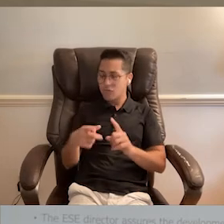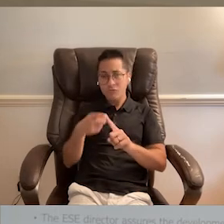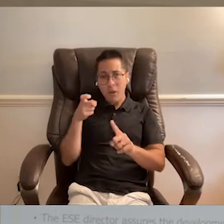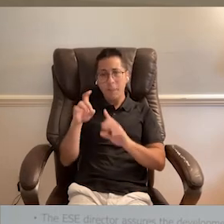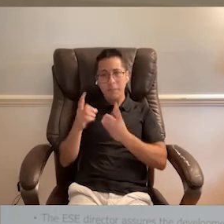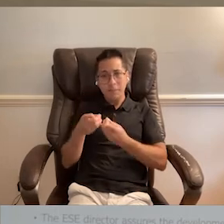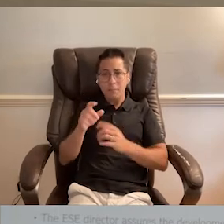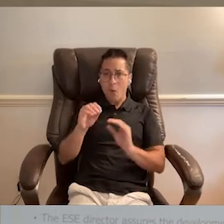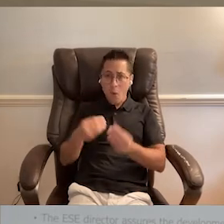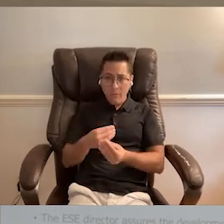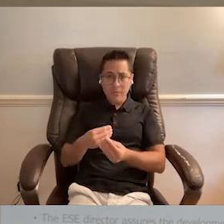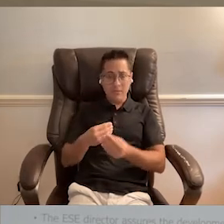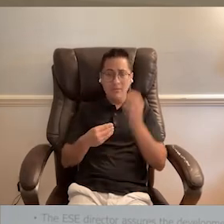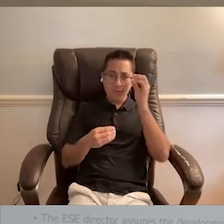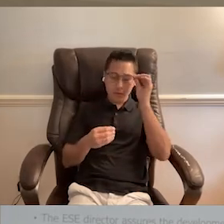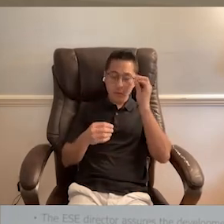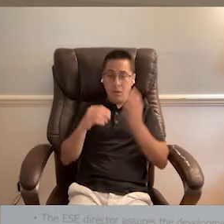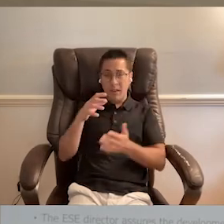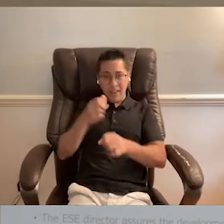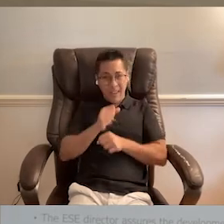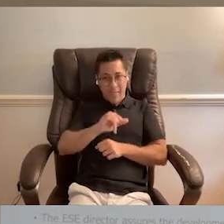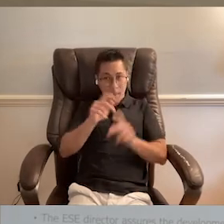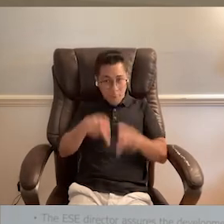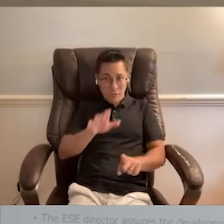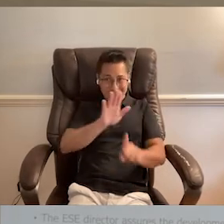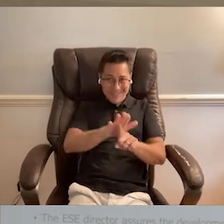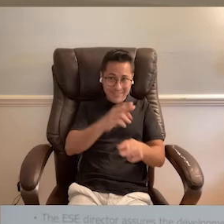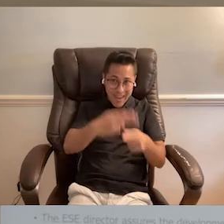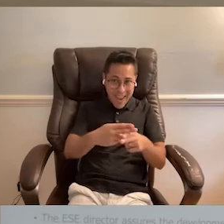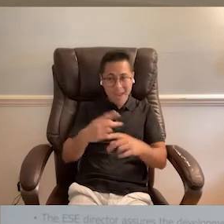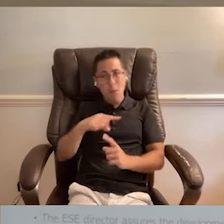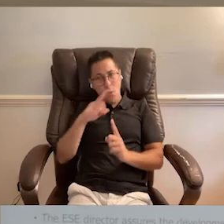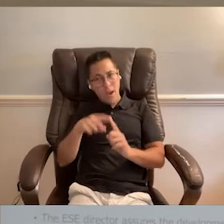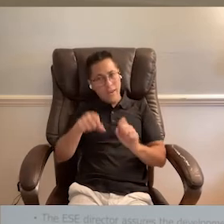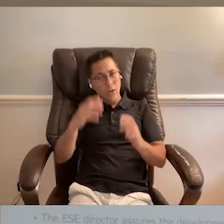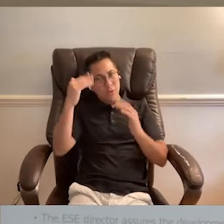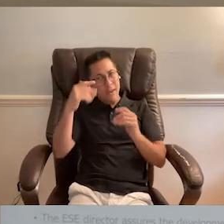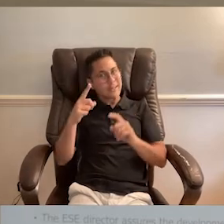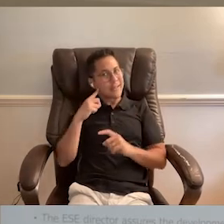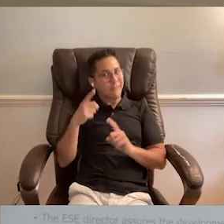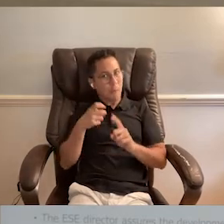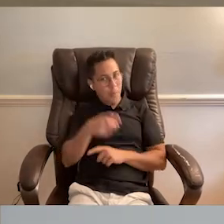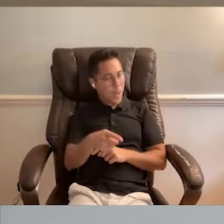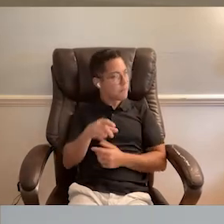the person's name and when you can expect to hear from them. Document, document,